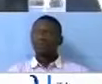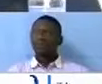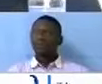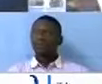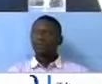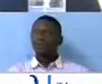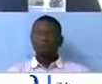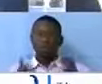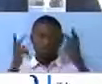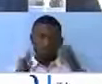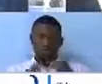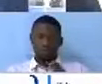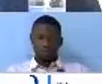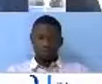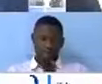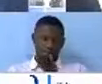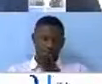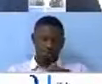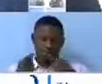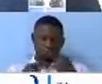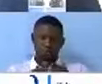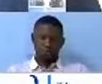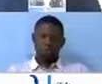Okay, let's now move on.